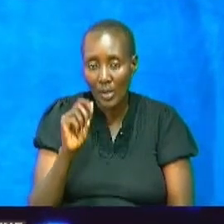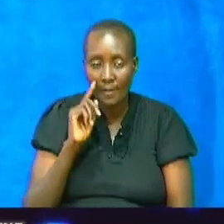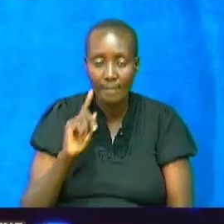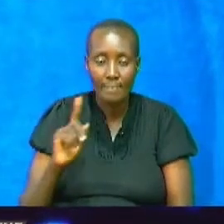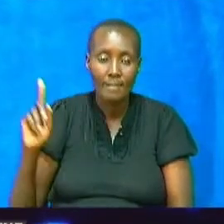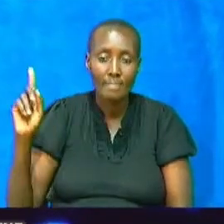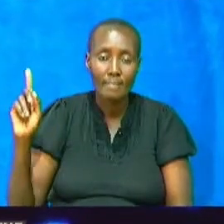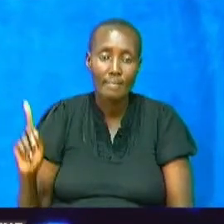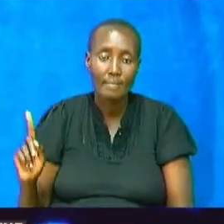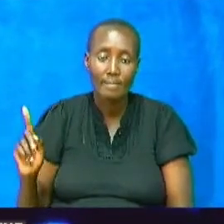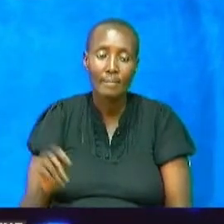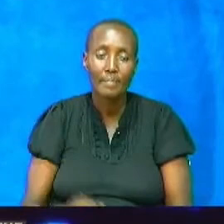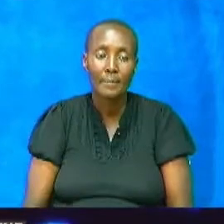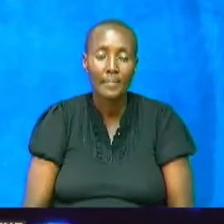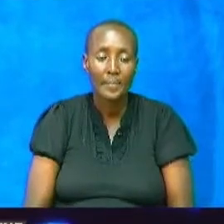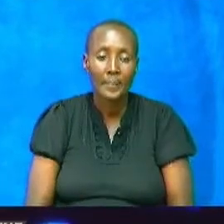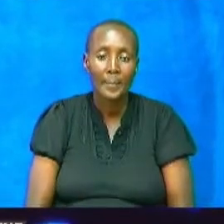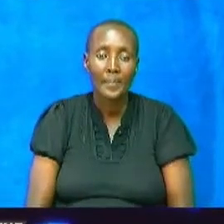Mutero, among others.